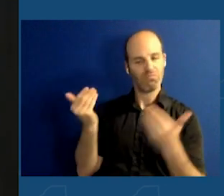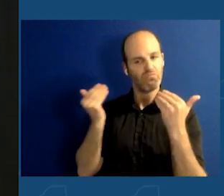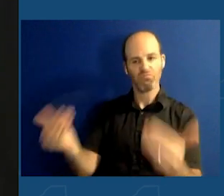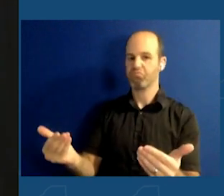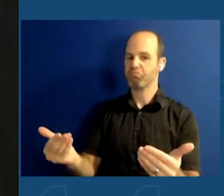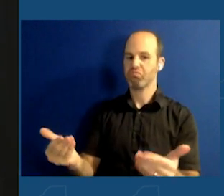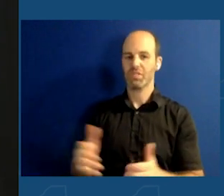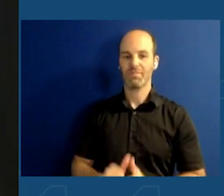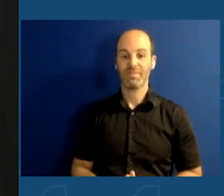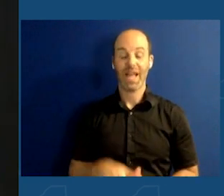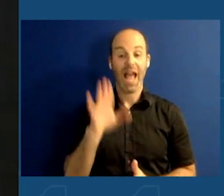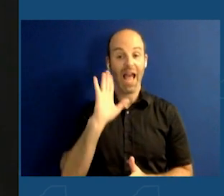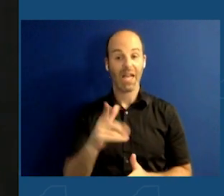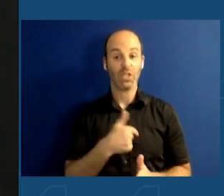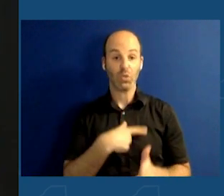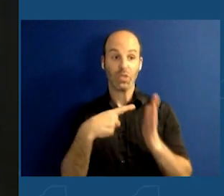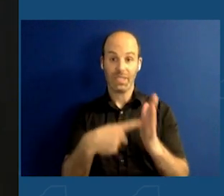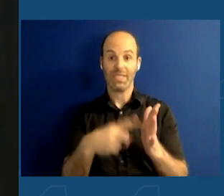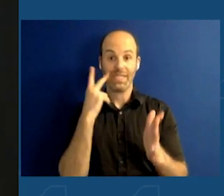room.